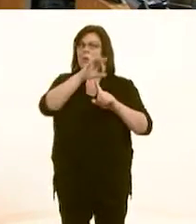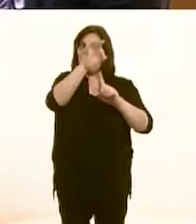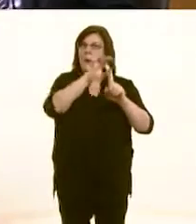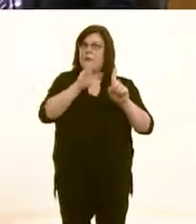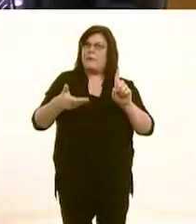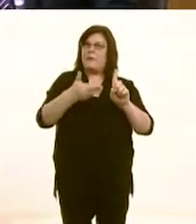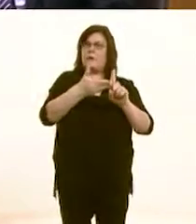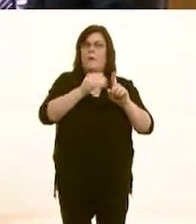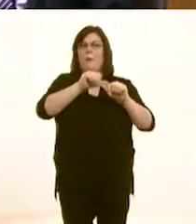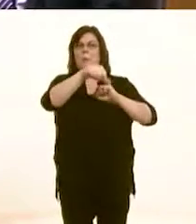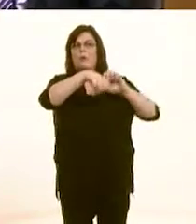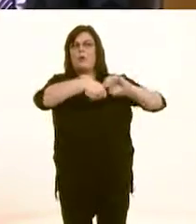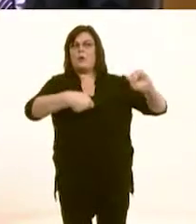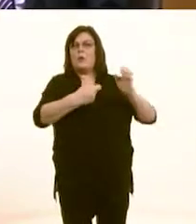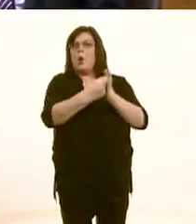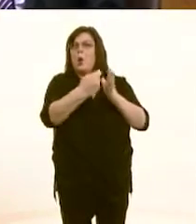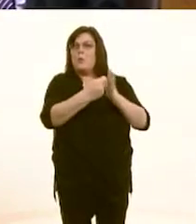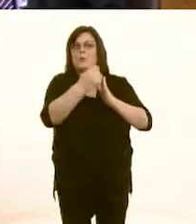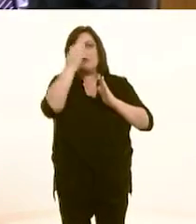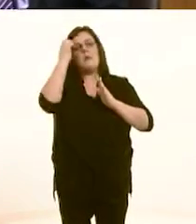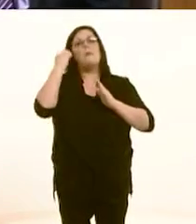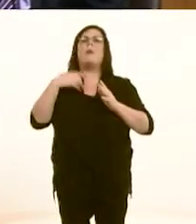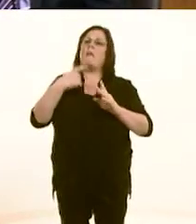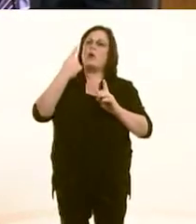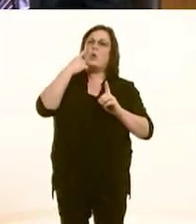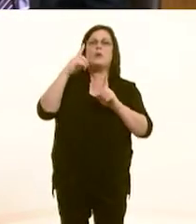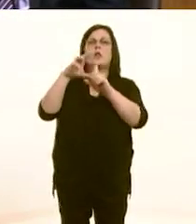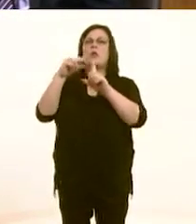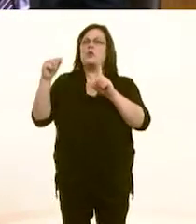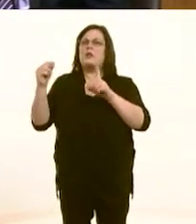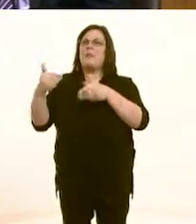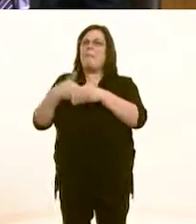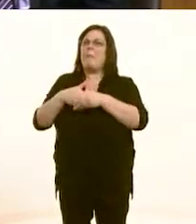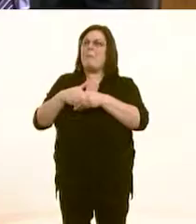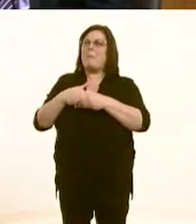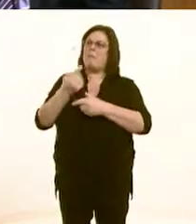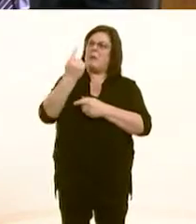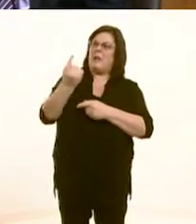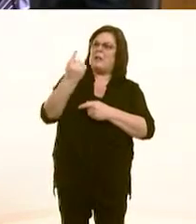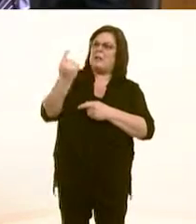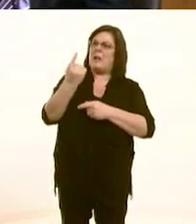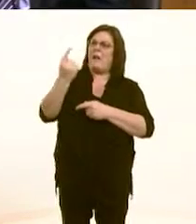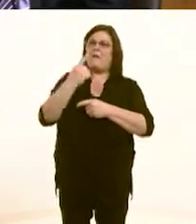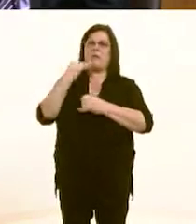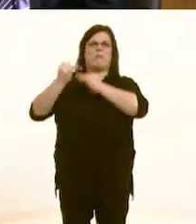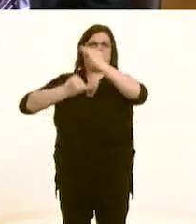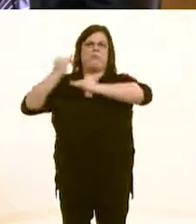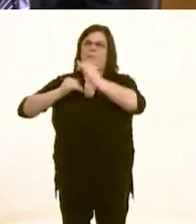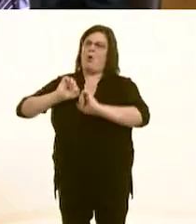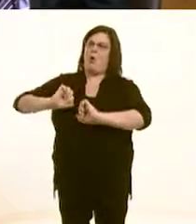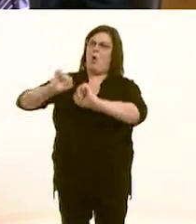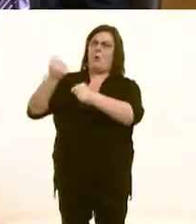that. I noticed that the Conservative member does nothing to protest against her own